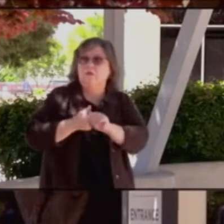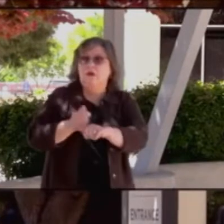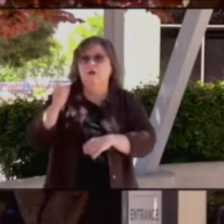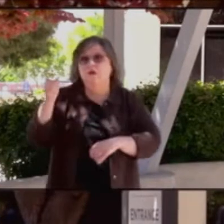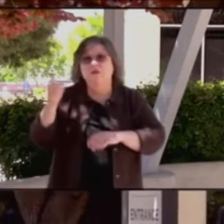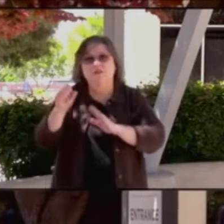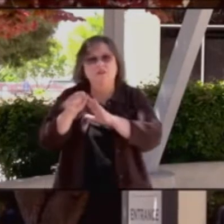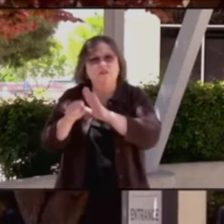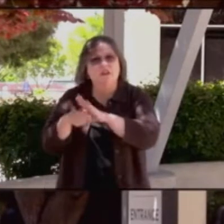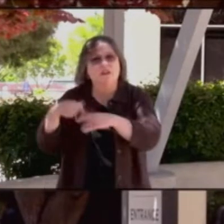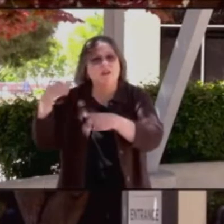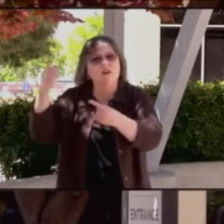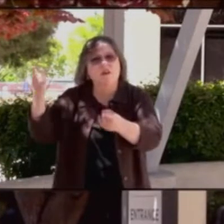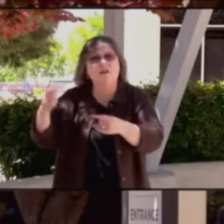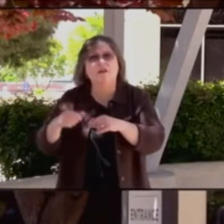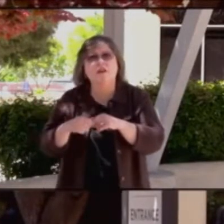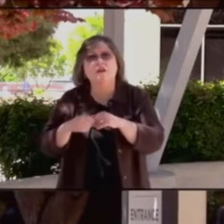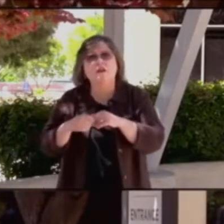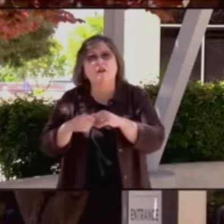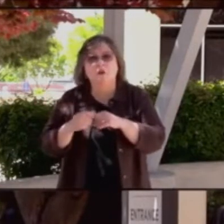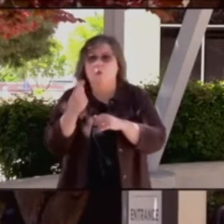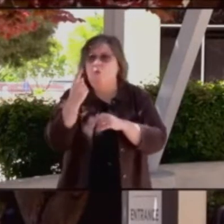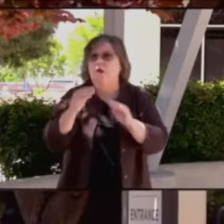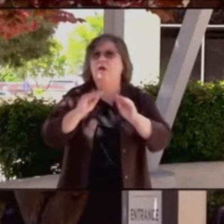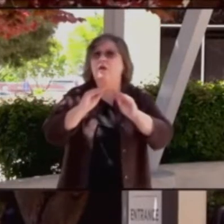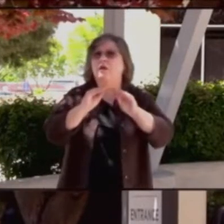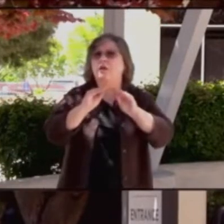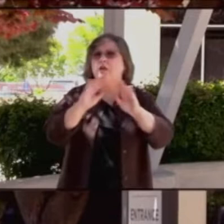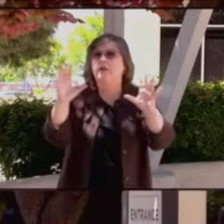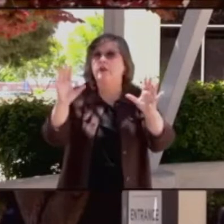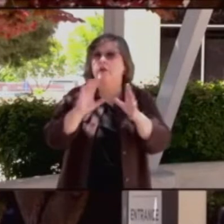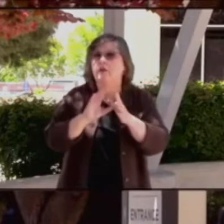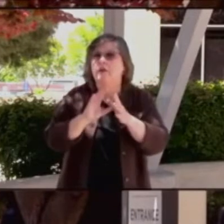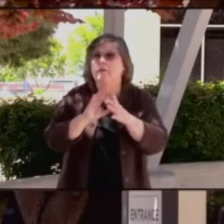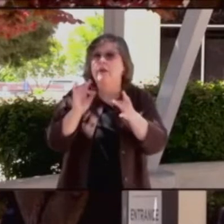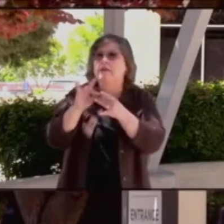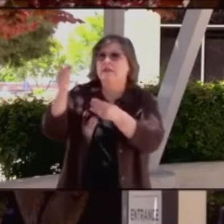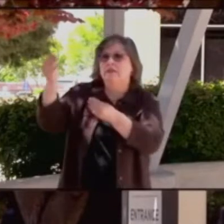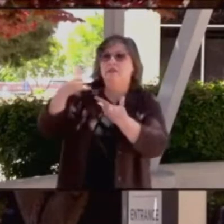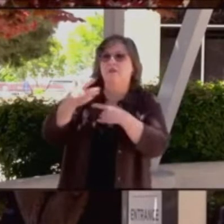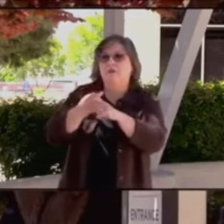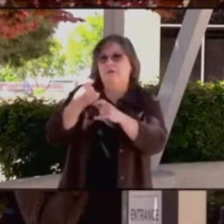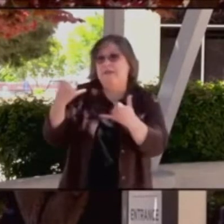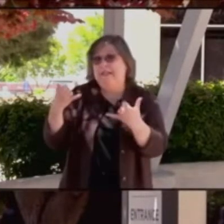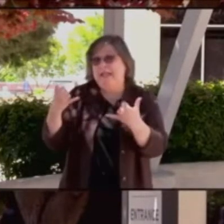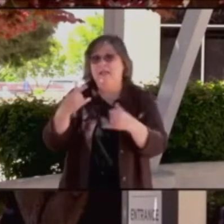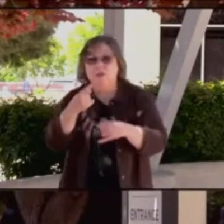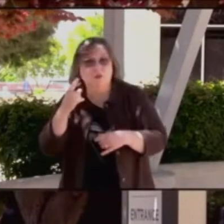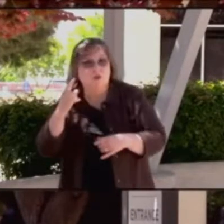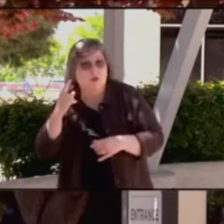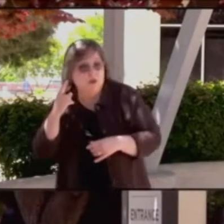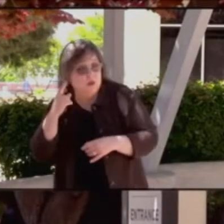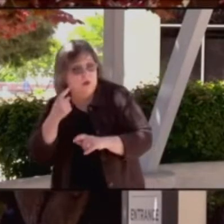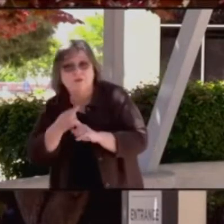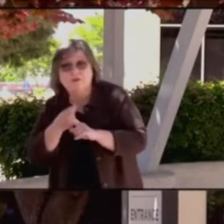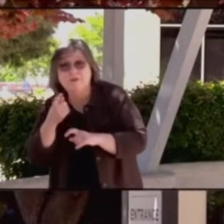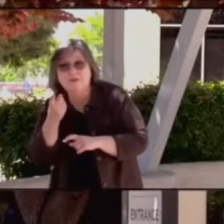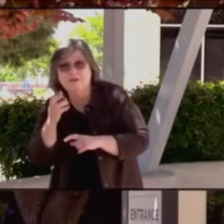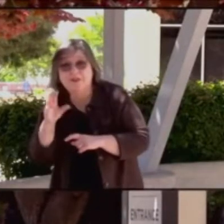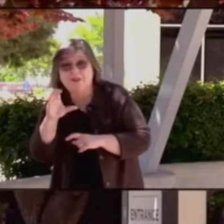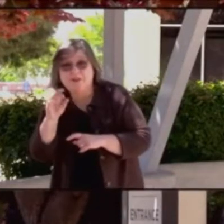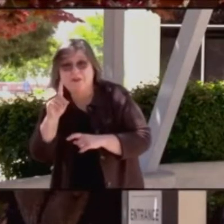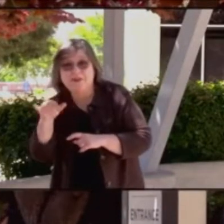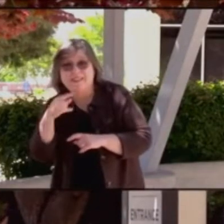that one really clear message from today's order and what you heard from Dr. Cody, and she may wish to elaborate, is